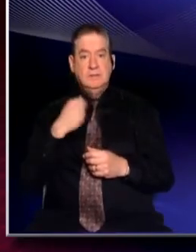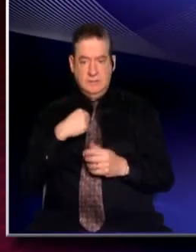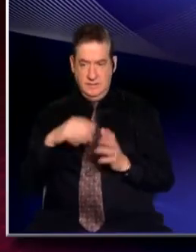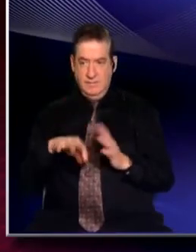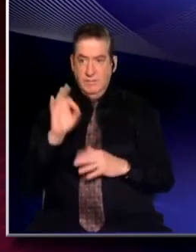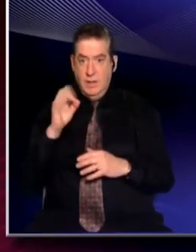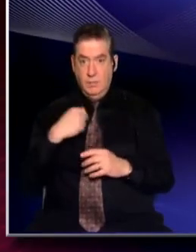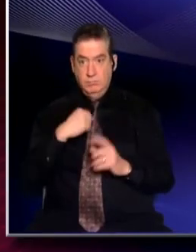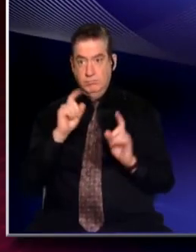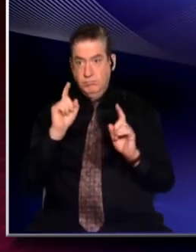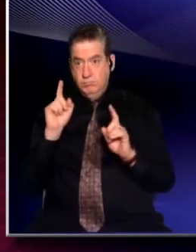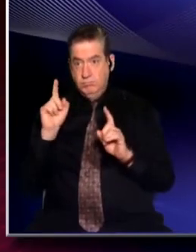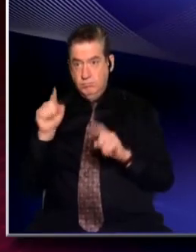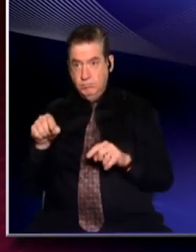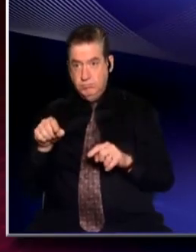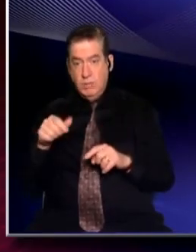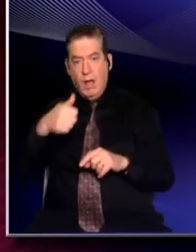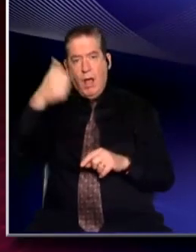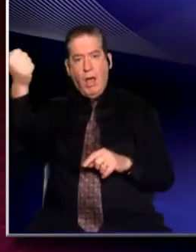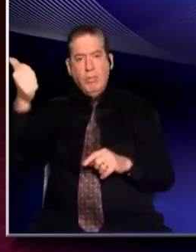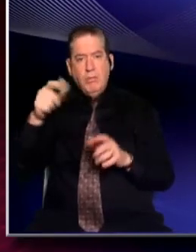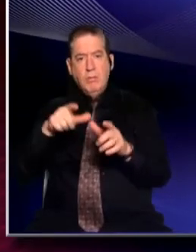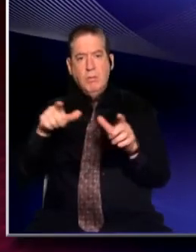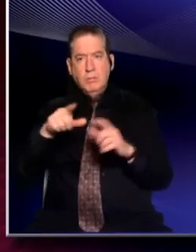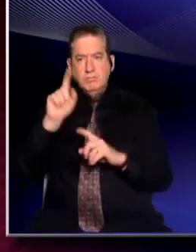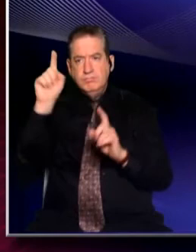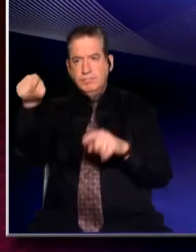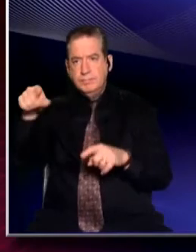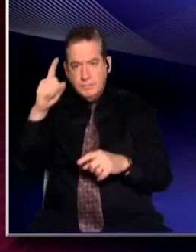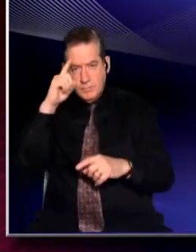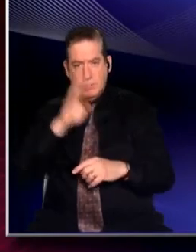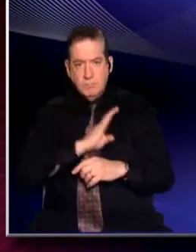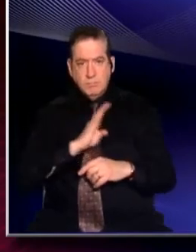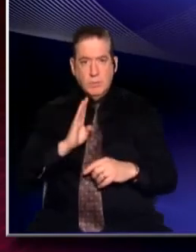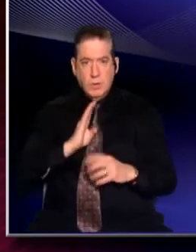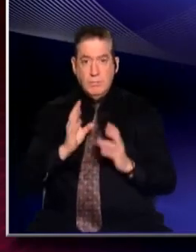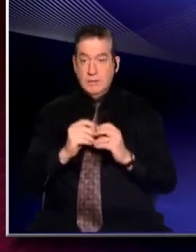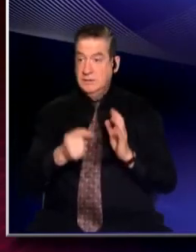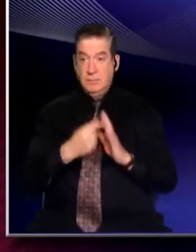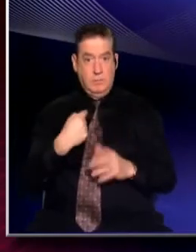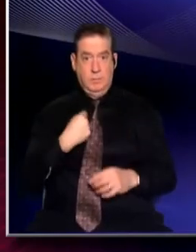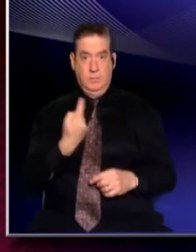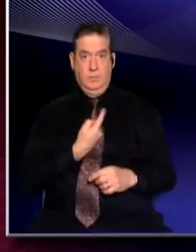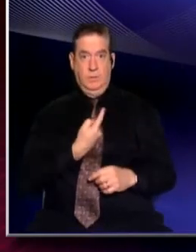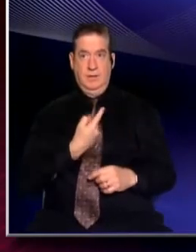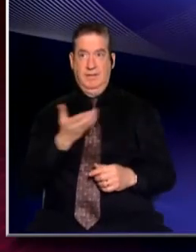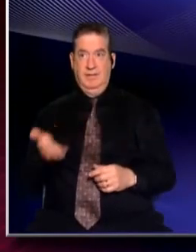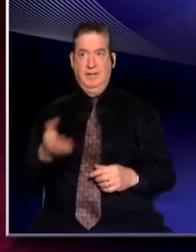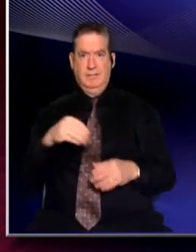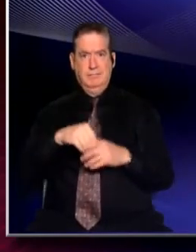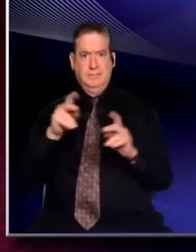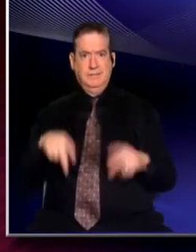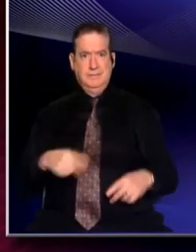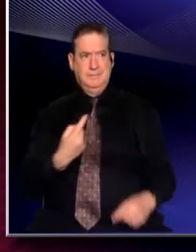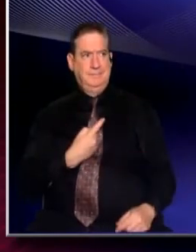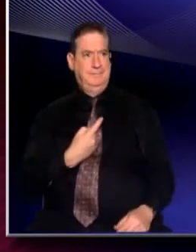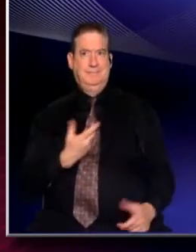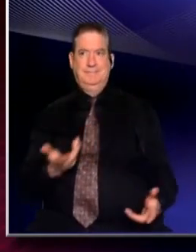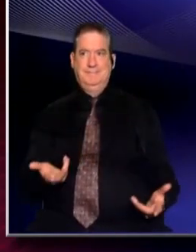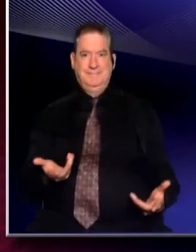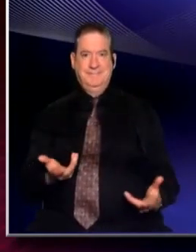I've gone to other locations for the board meetings, sometimes I'm the only one there in person.